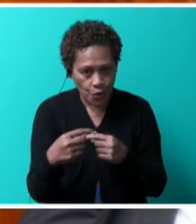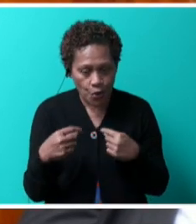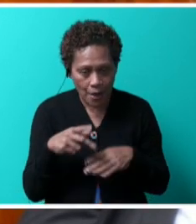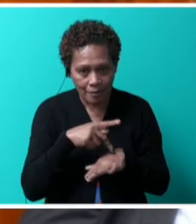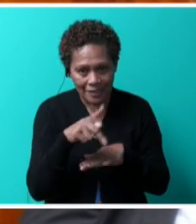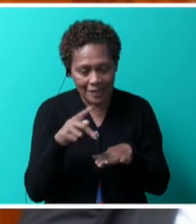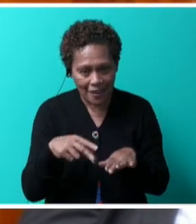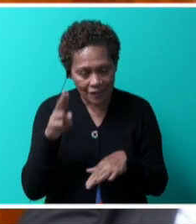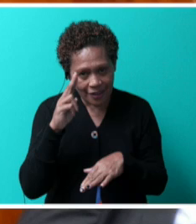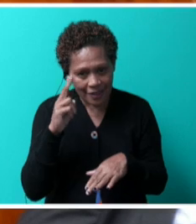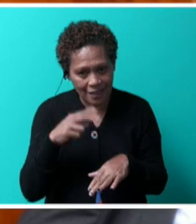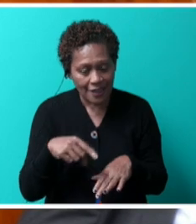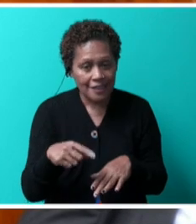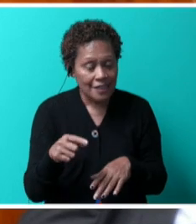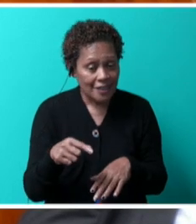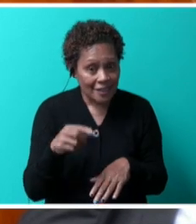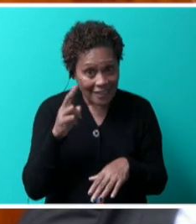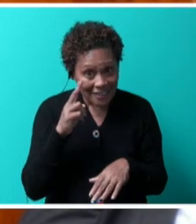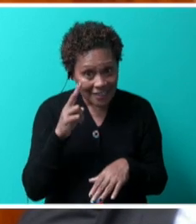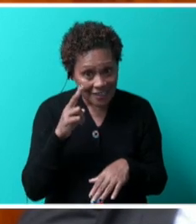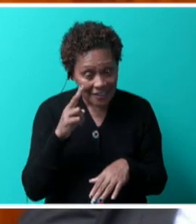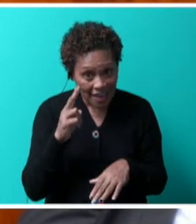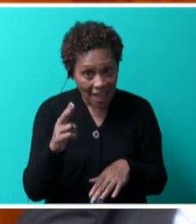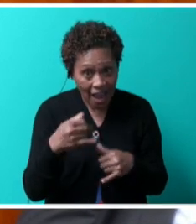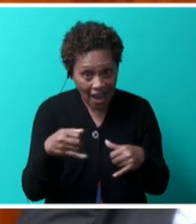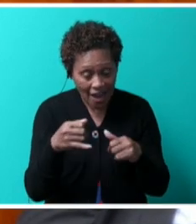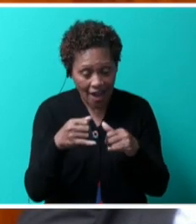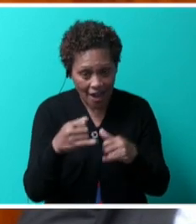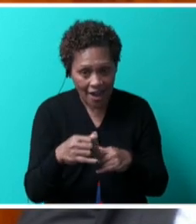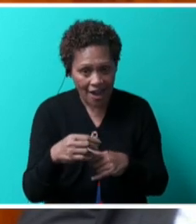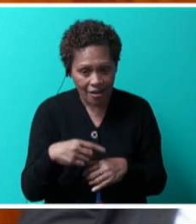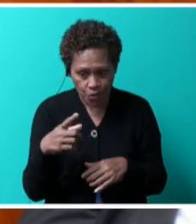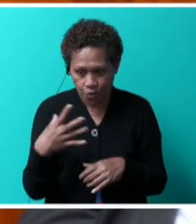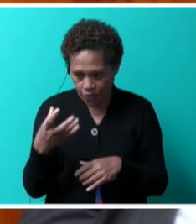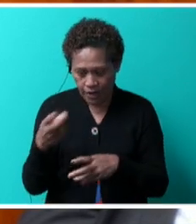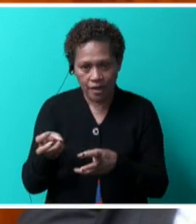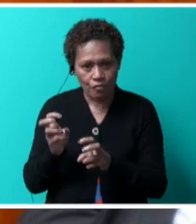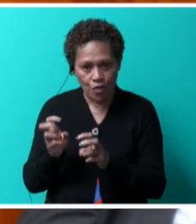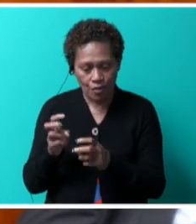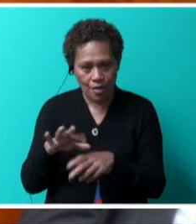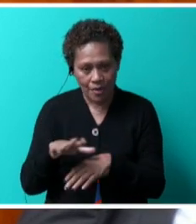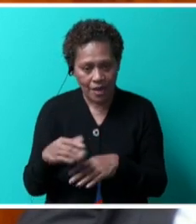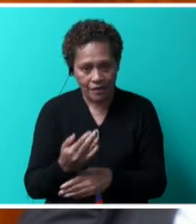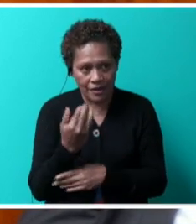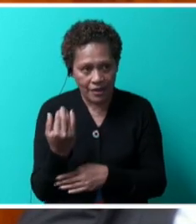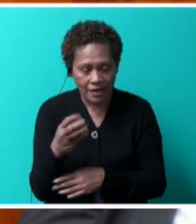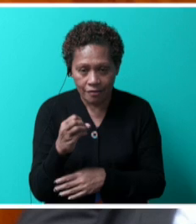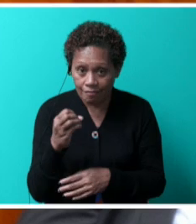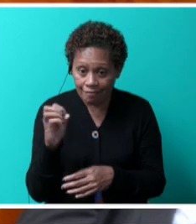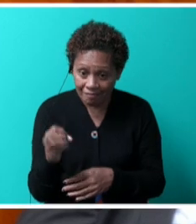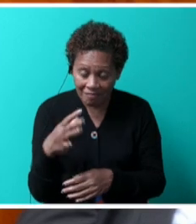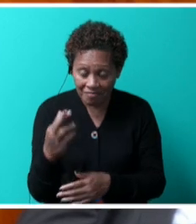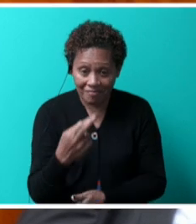nation, face every day. Honourable Speaker, sir, feasibility study on diversification represents